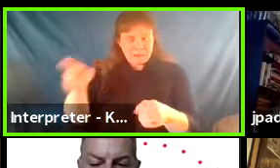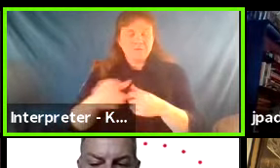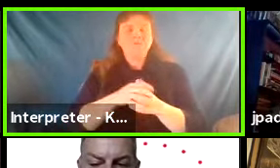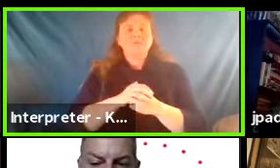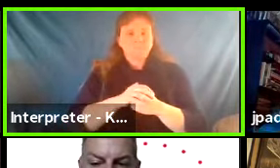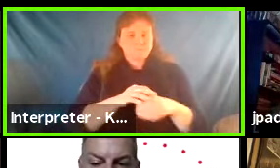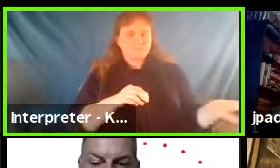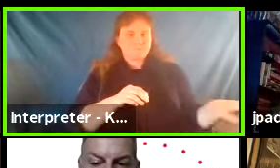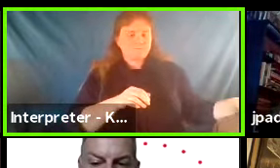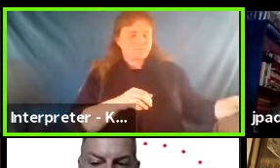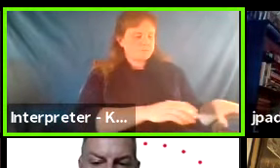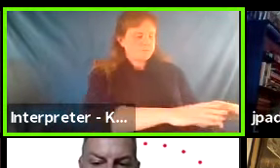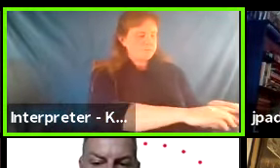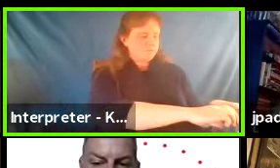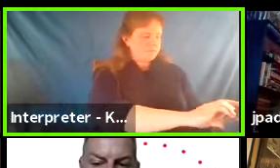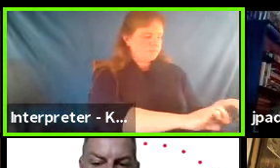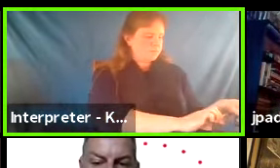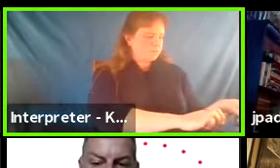which,